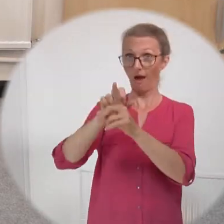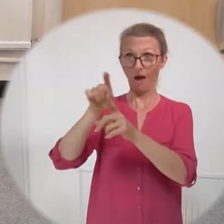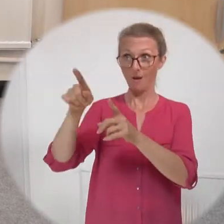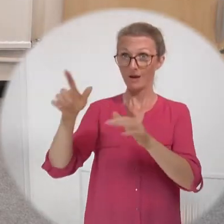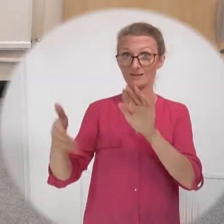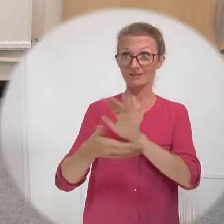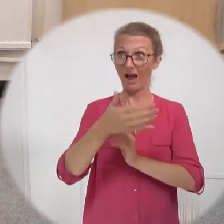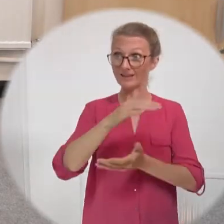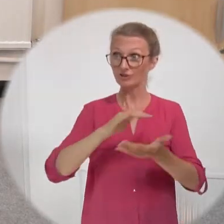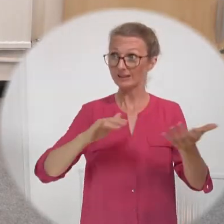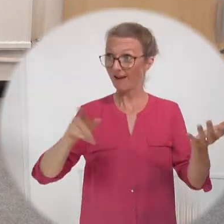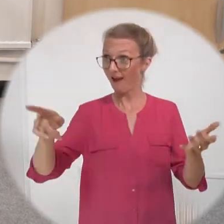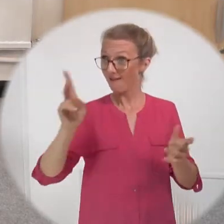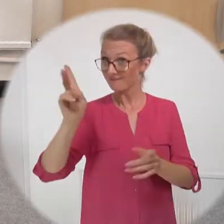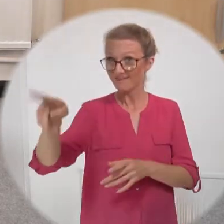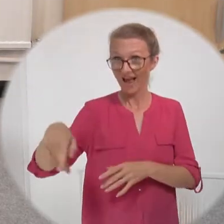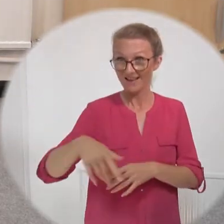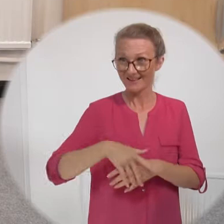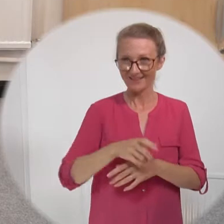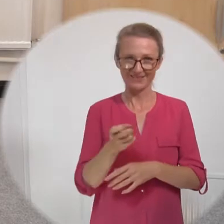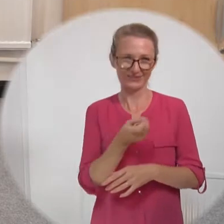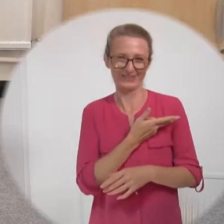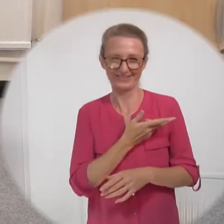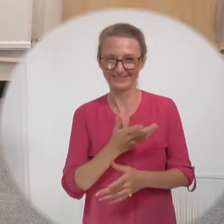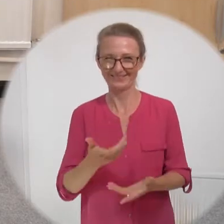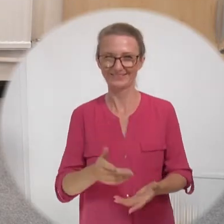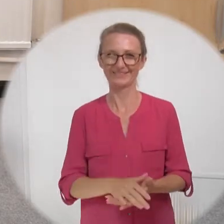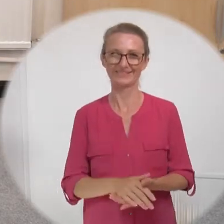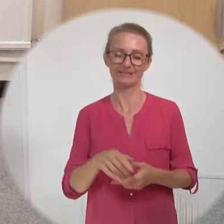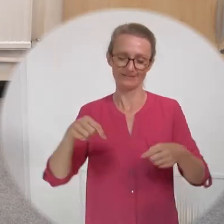But not very well. This is better.